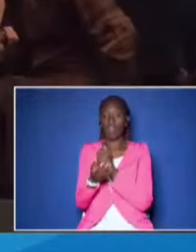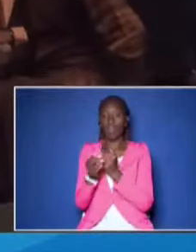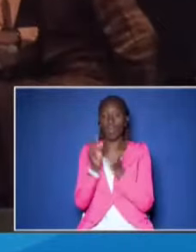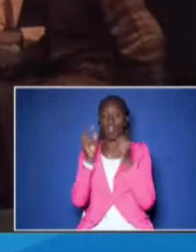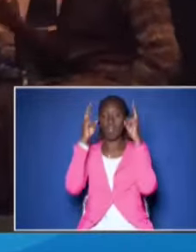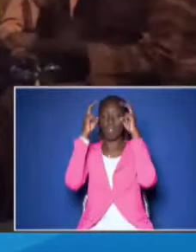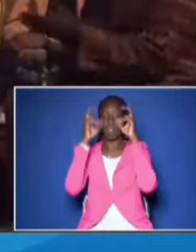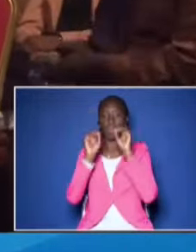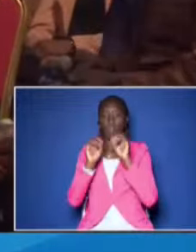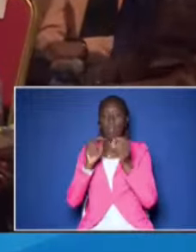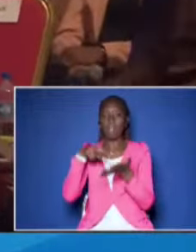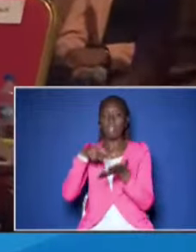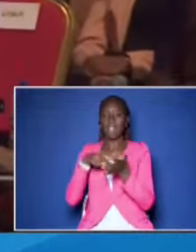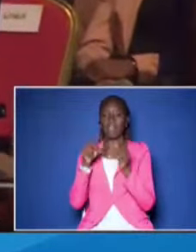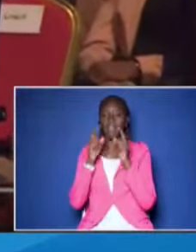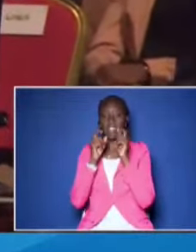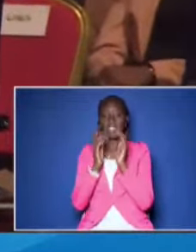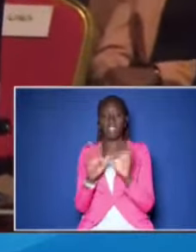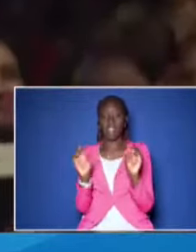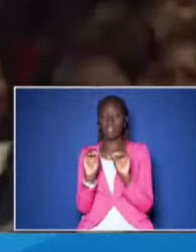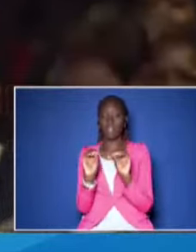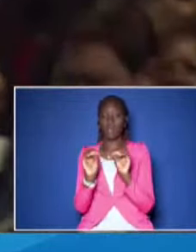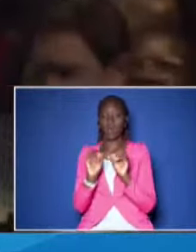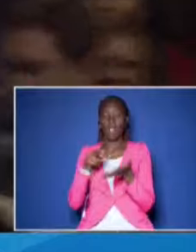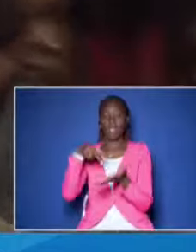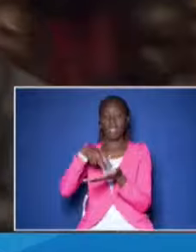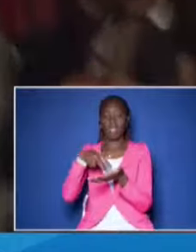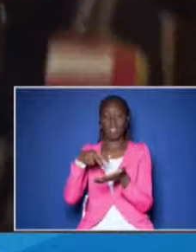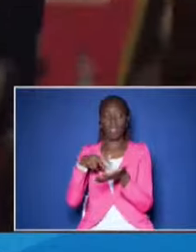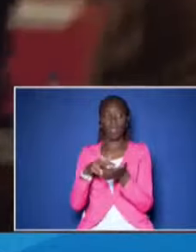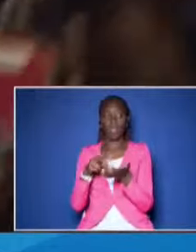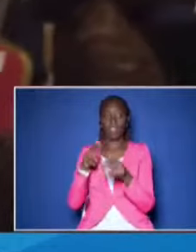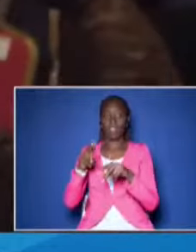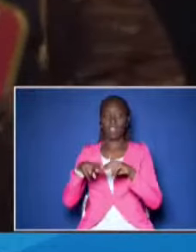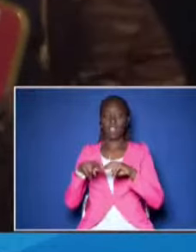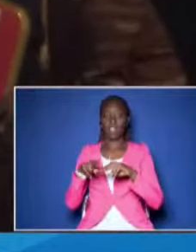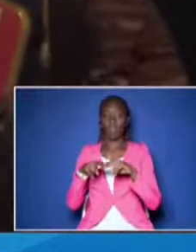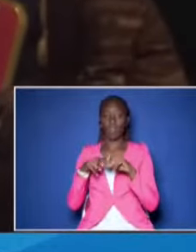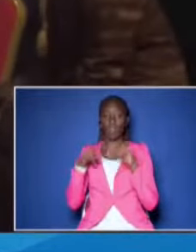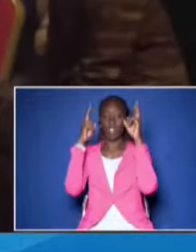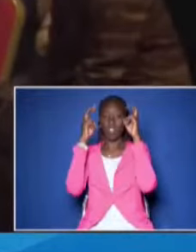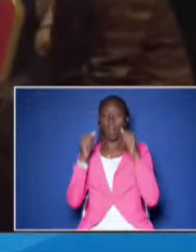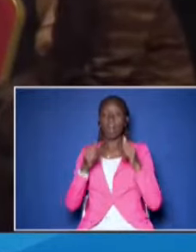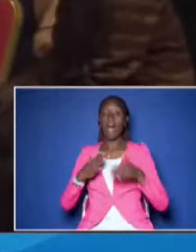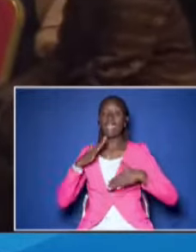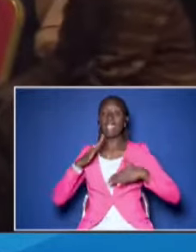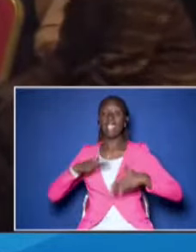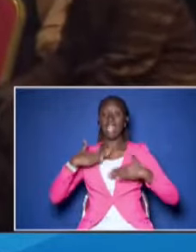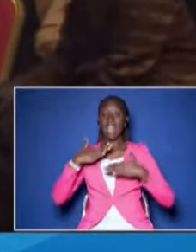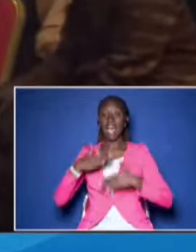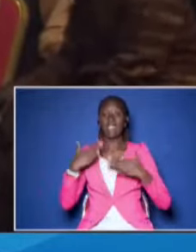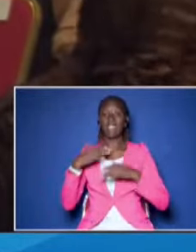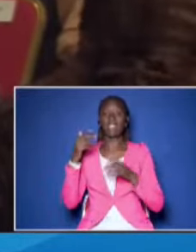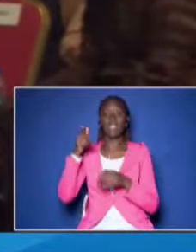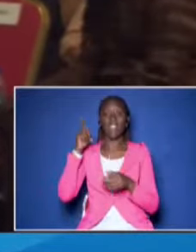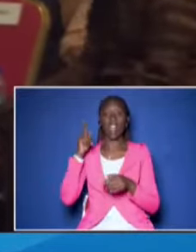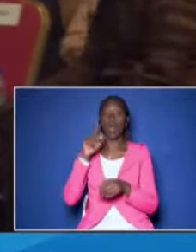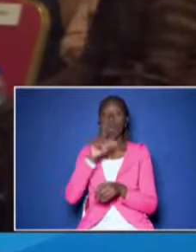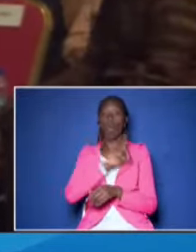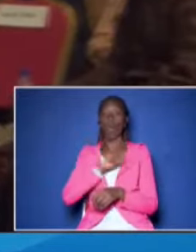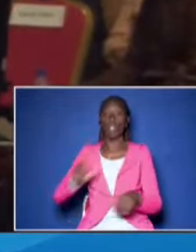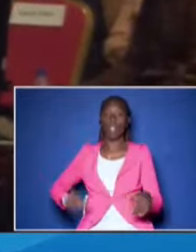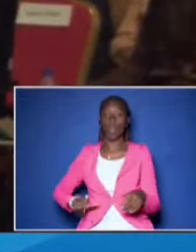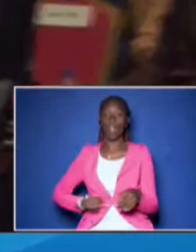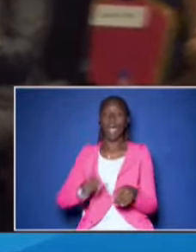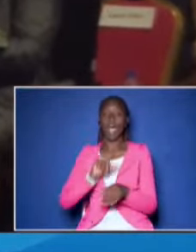the way of Sinners nor sth in the seat of the scornful but his his Delight the law of the Lord and in his